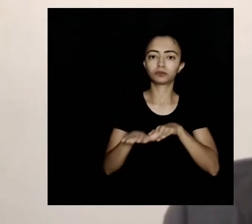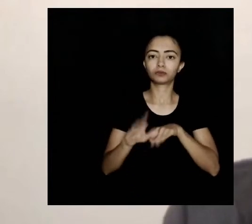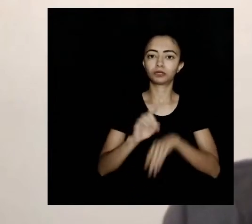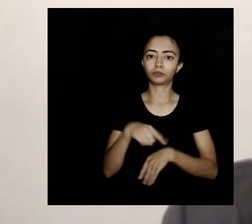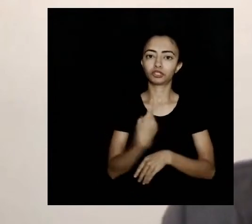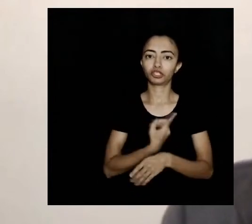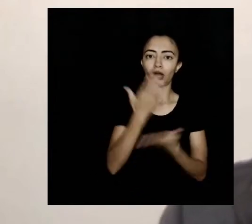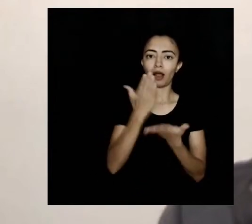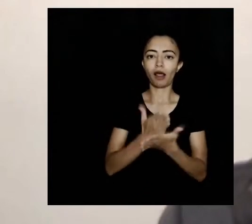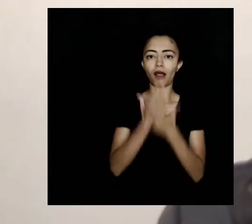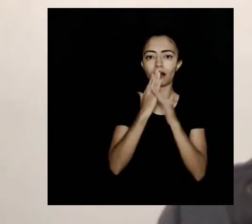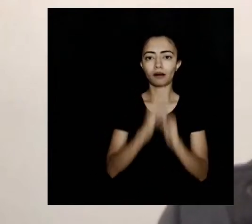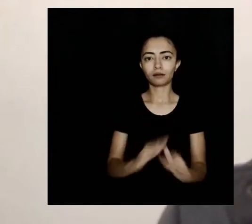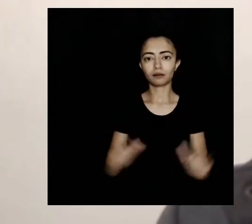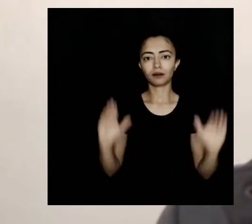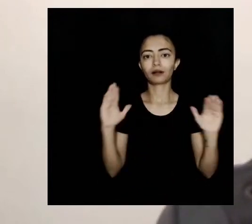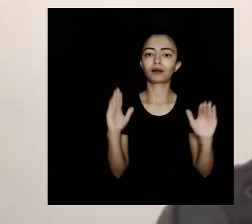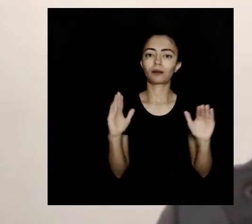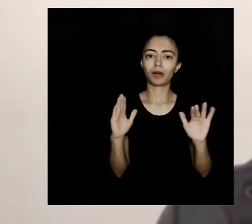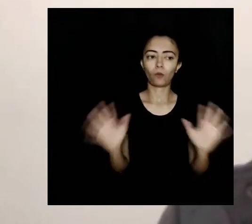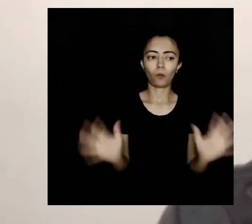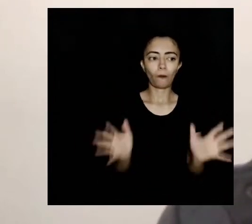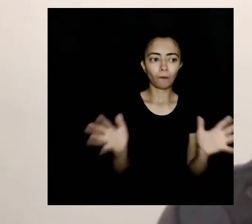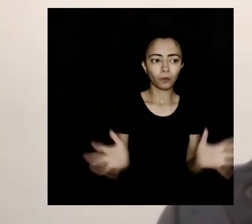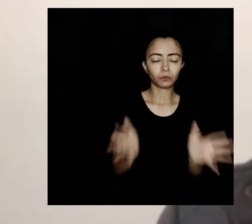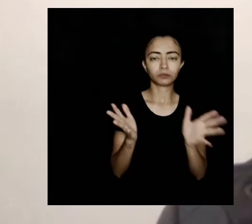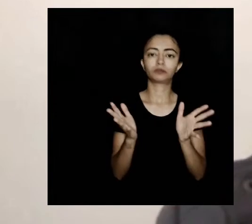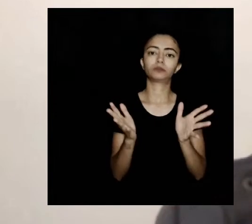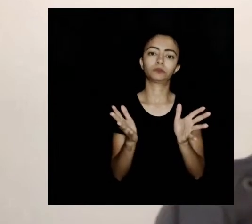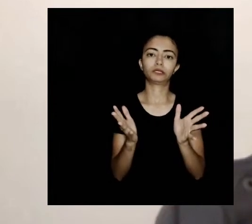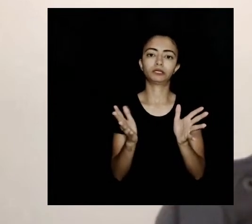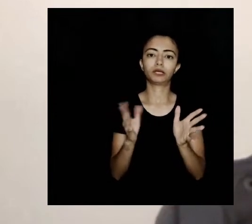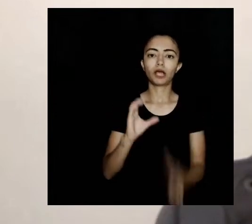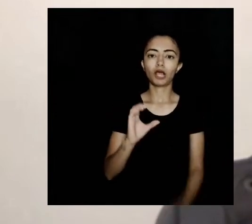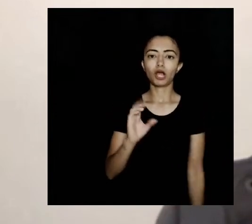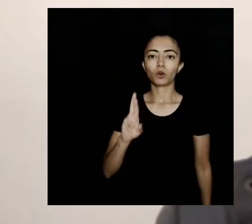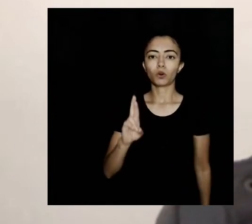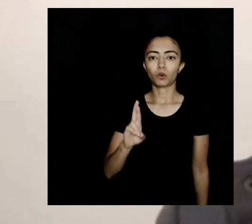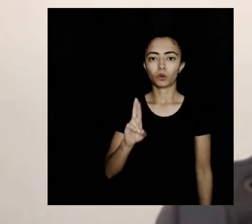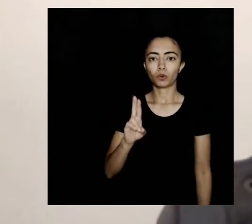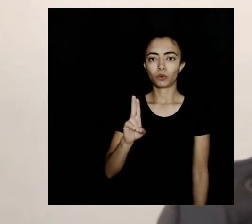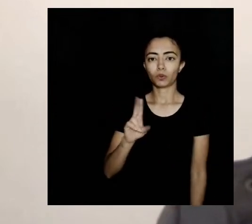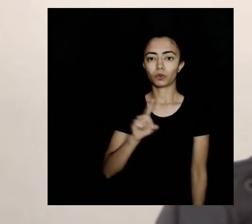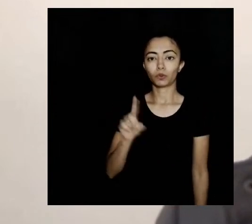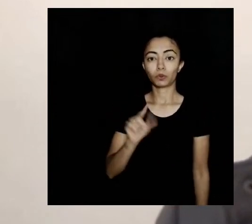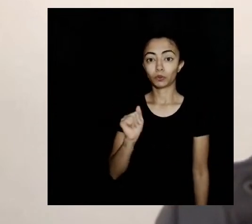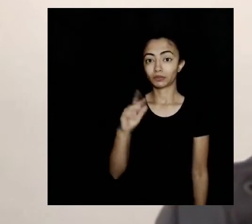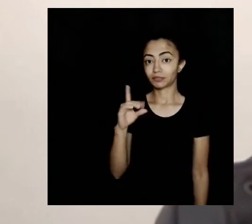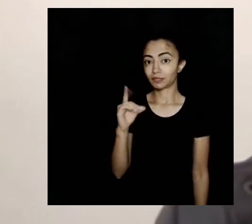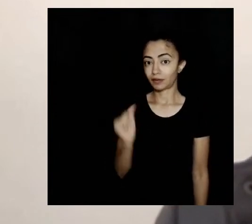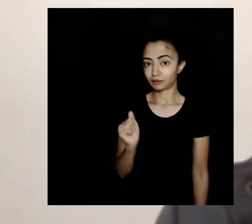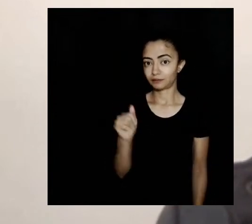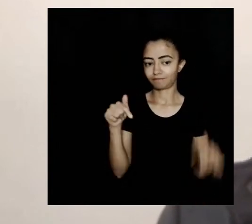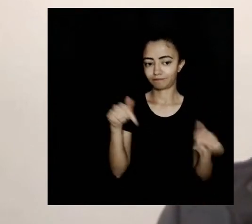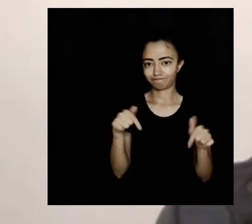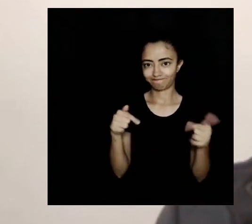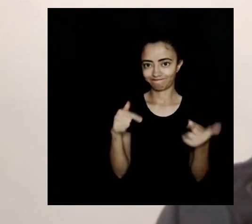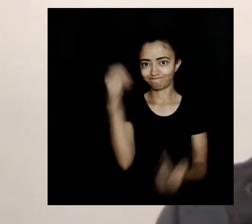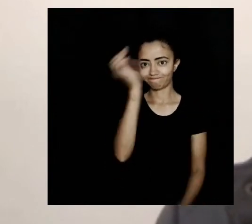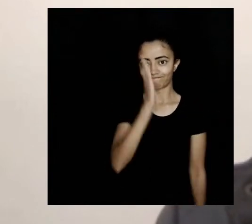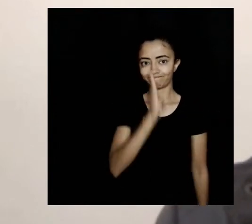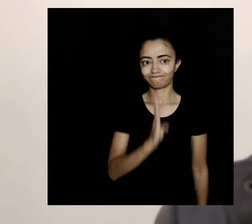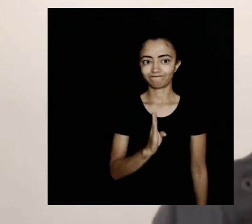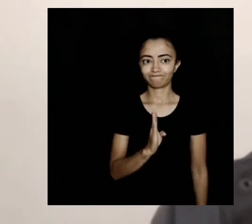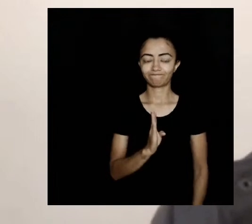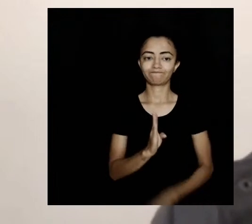public suit so that we can come to an end of this